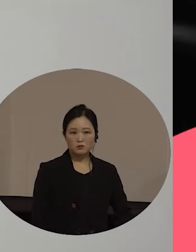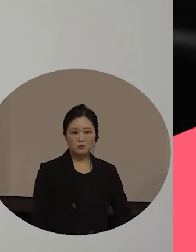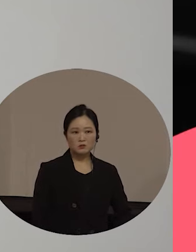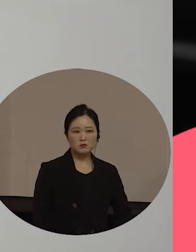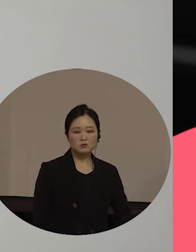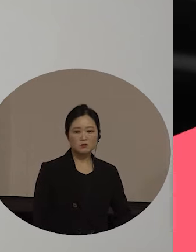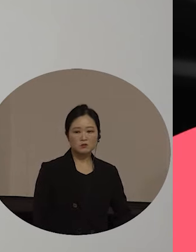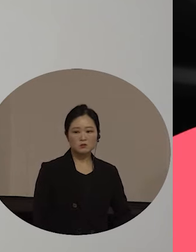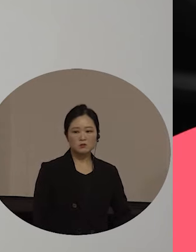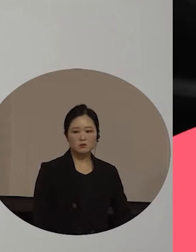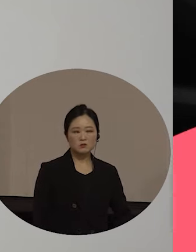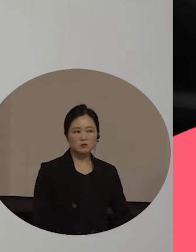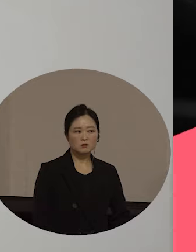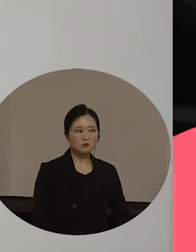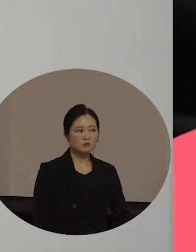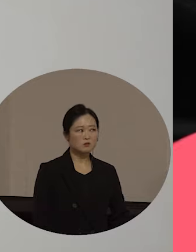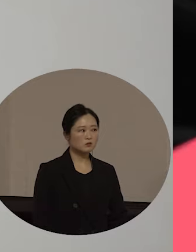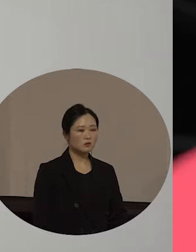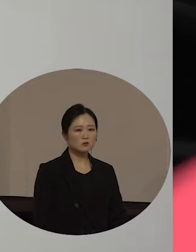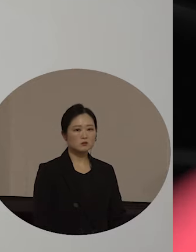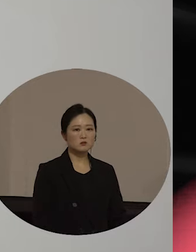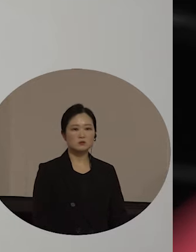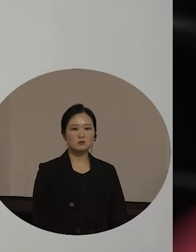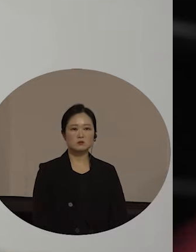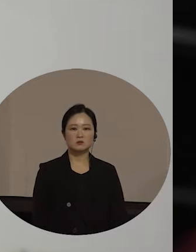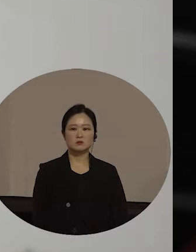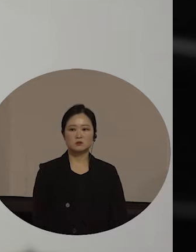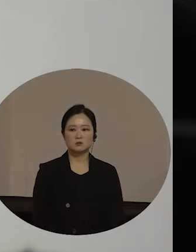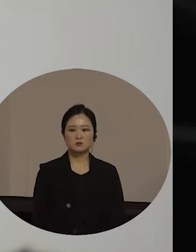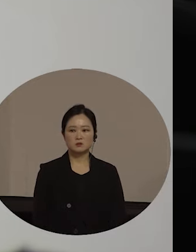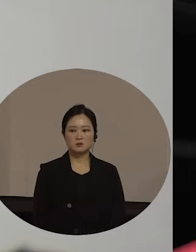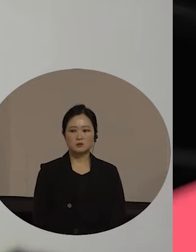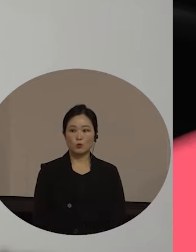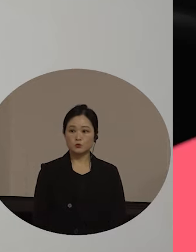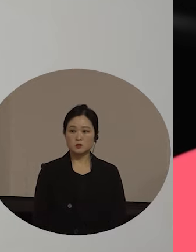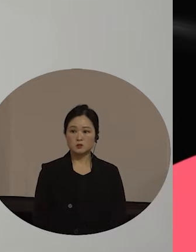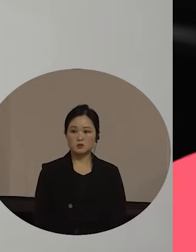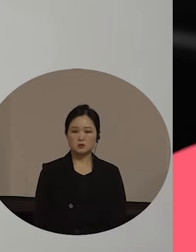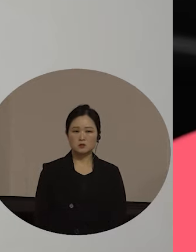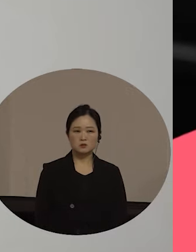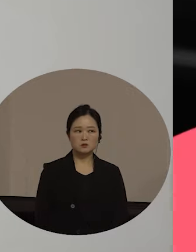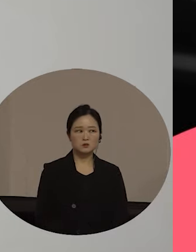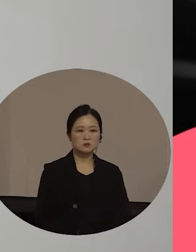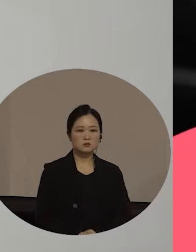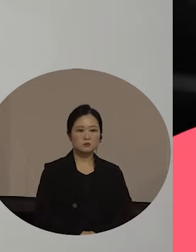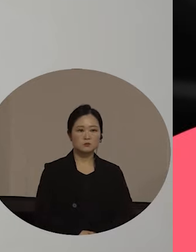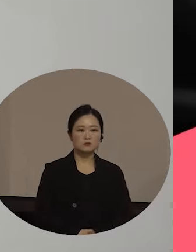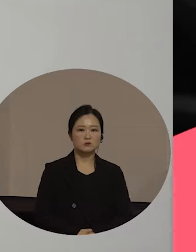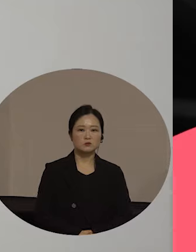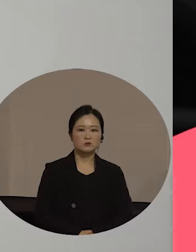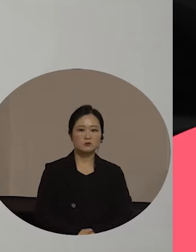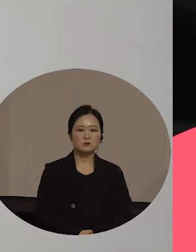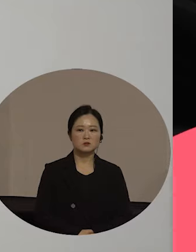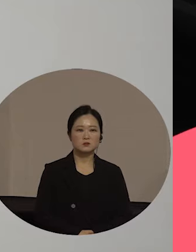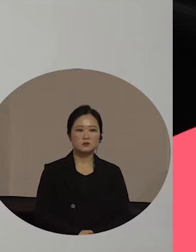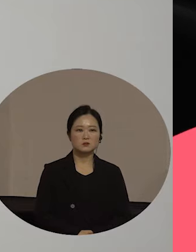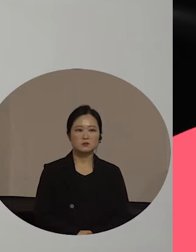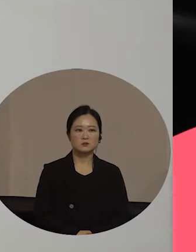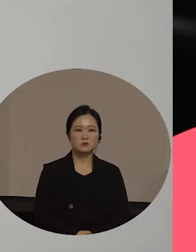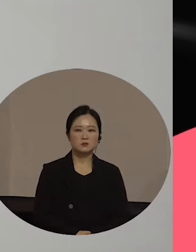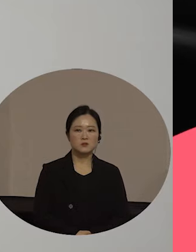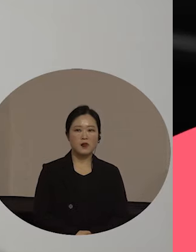trying to understand what kind of knowledge the children and youth gain through arts and culture education, and how we